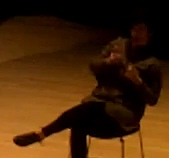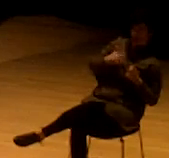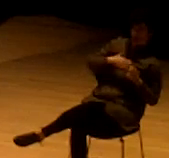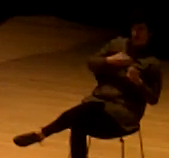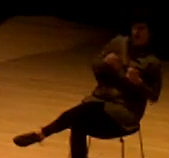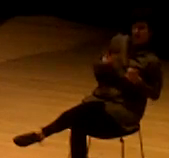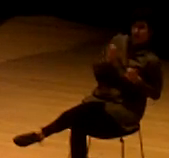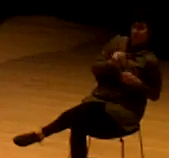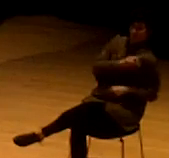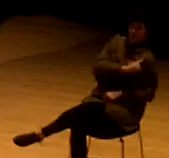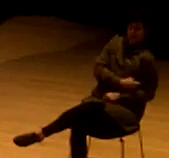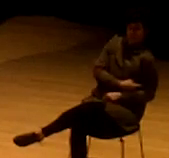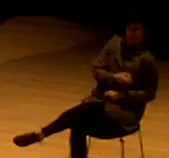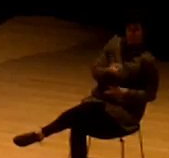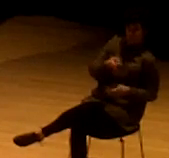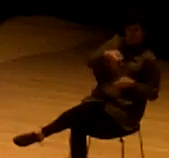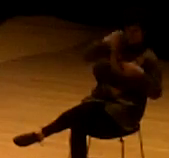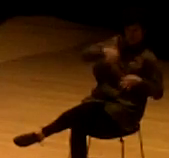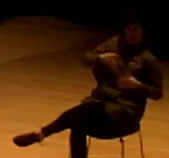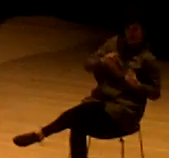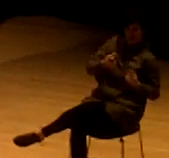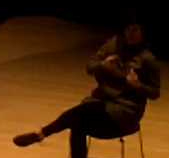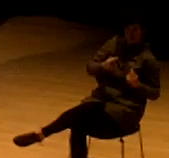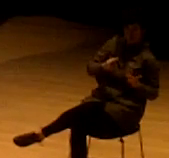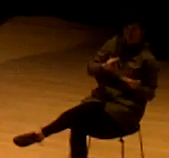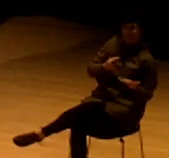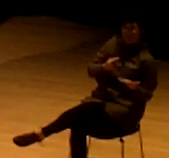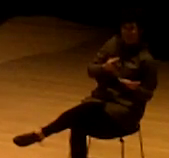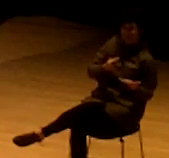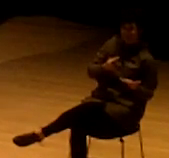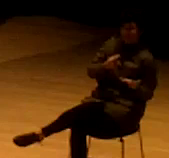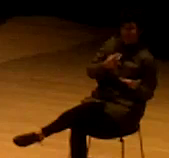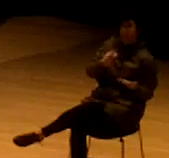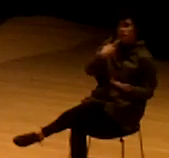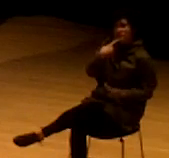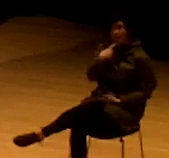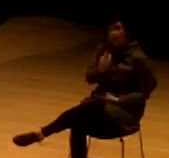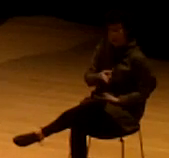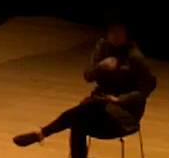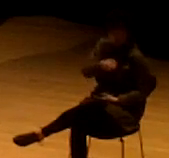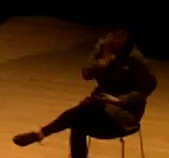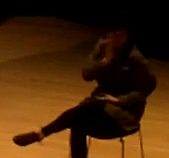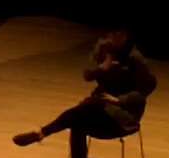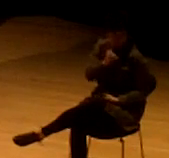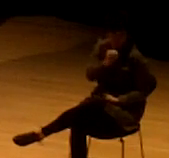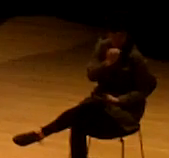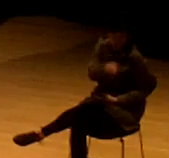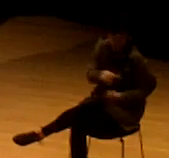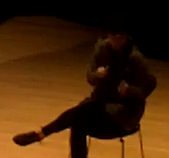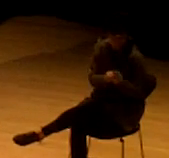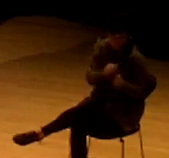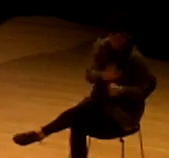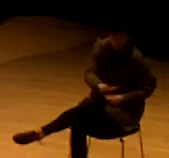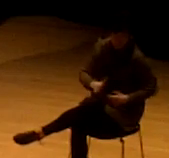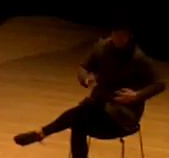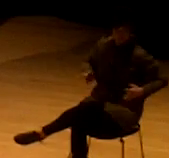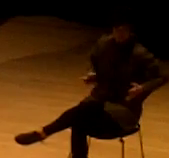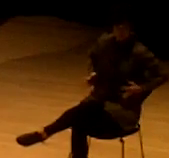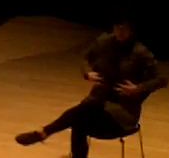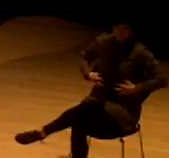you're going to do this to your sternum. You're going to do this with your rib cage. Uh-huh. You're going to do this with your cheekbones, the hair in your nostrils, you know?